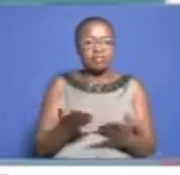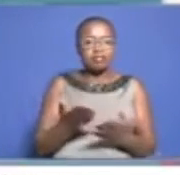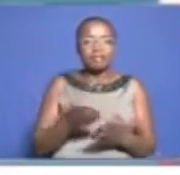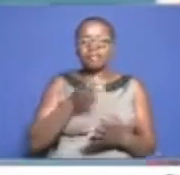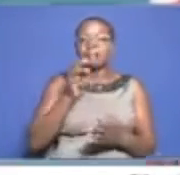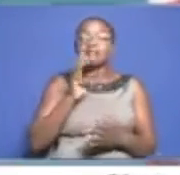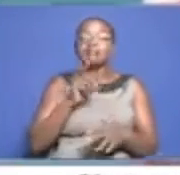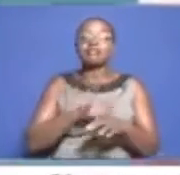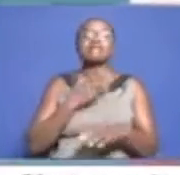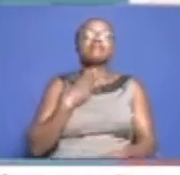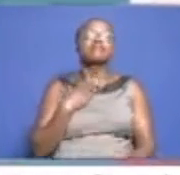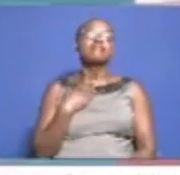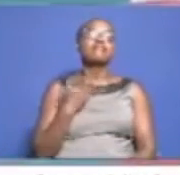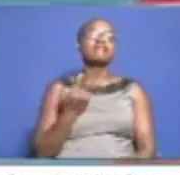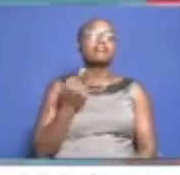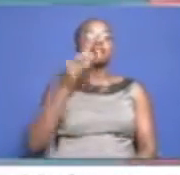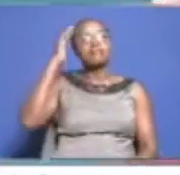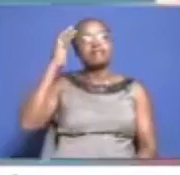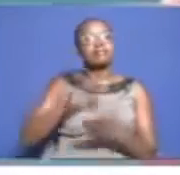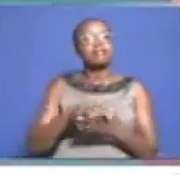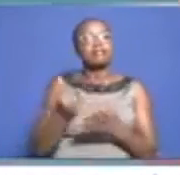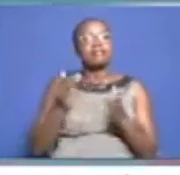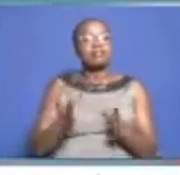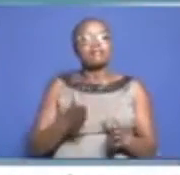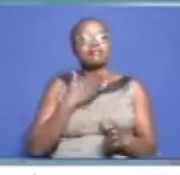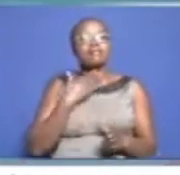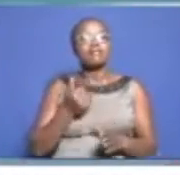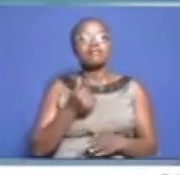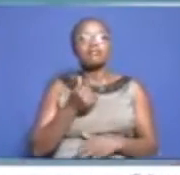uh-huh. And we believe that anybody who asked for water was yes, unfit. Yes, yes. Exactly.